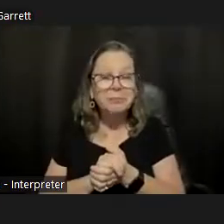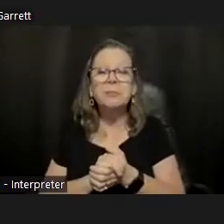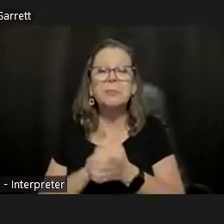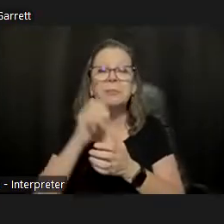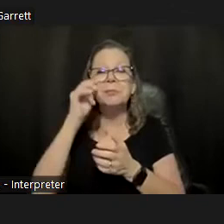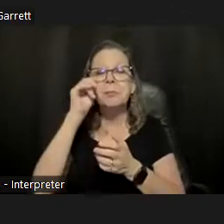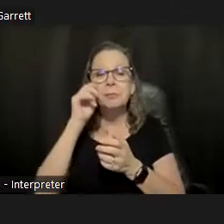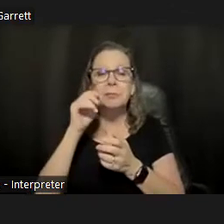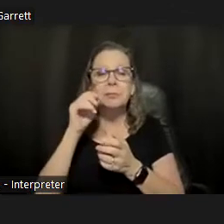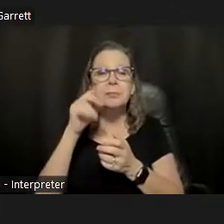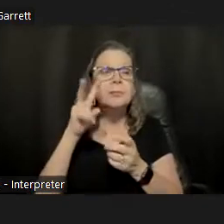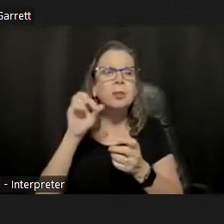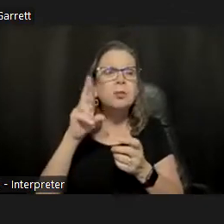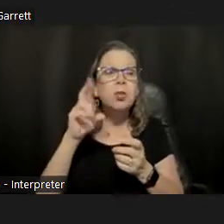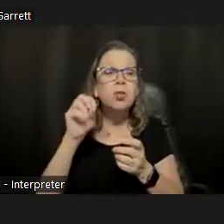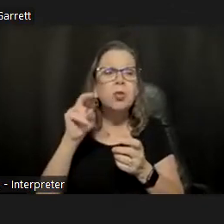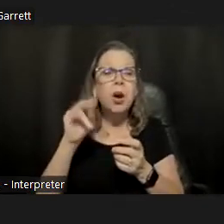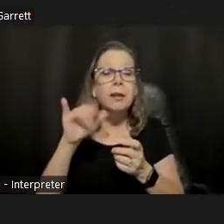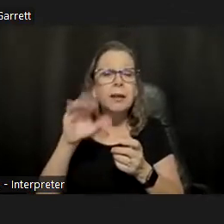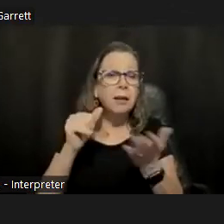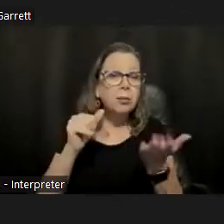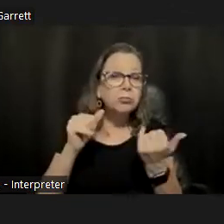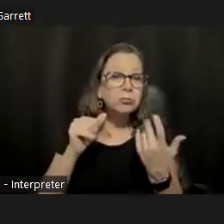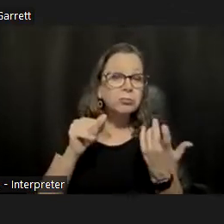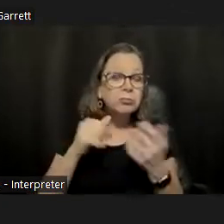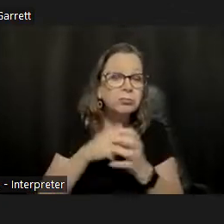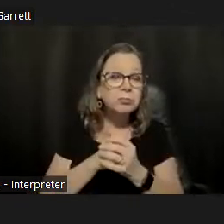Well, Veronica, go ahead.